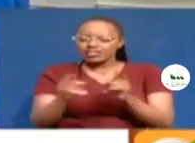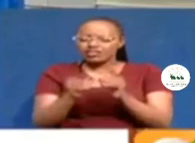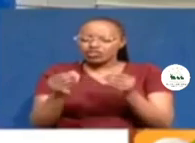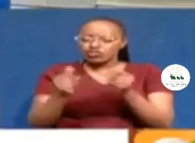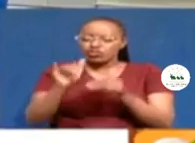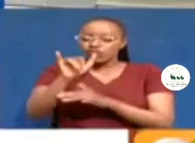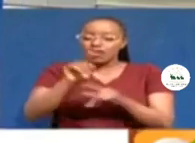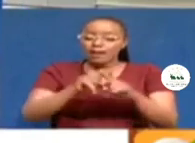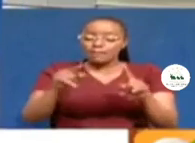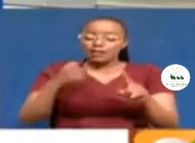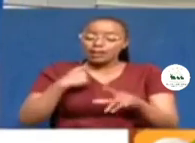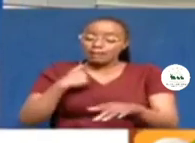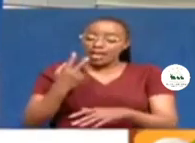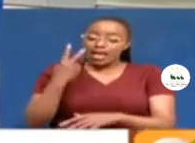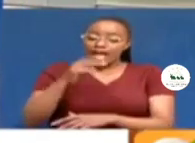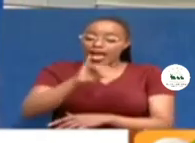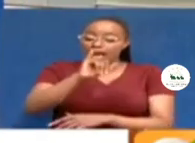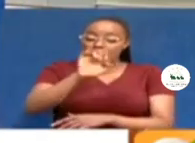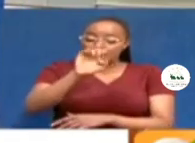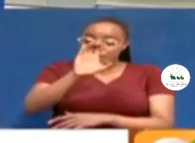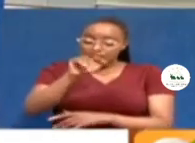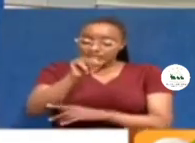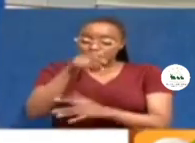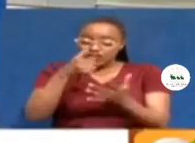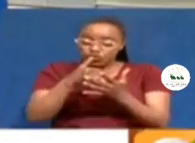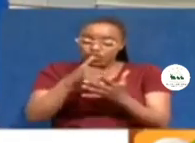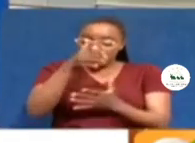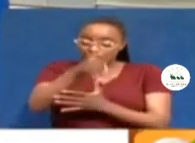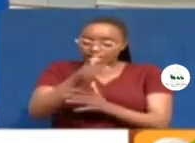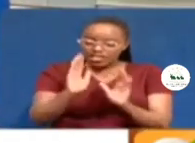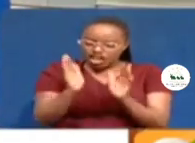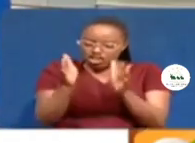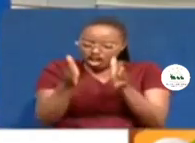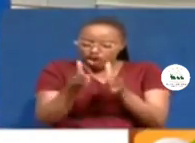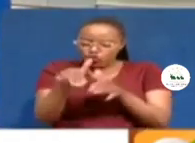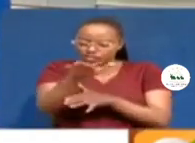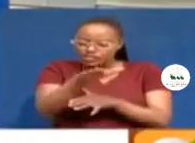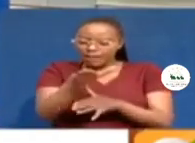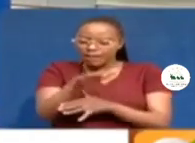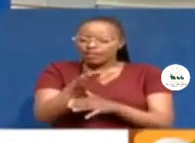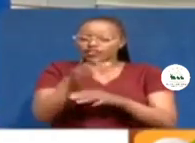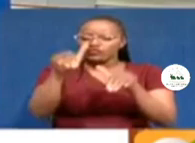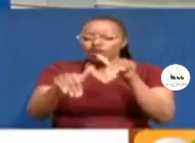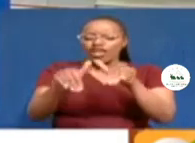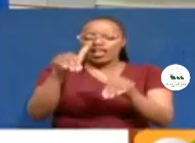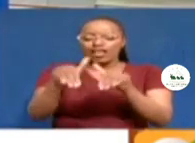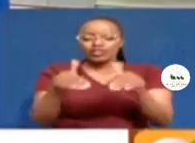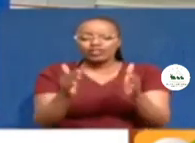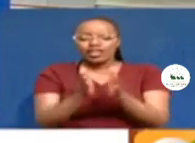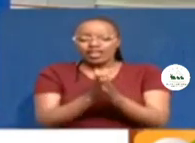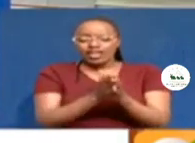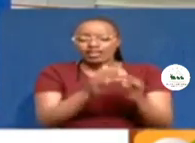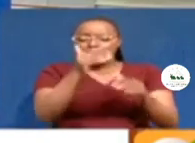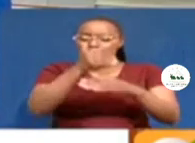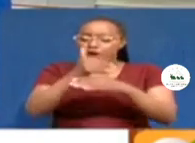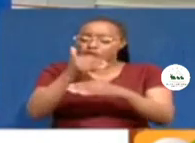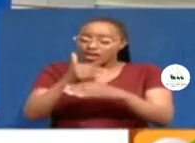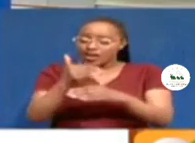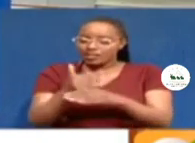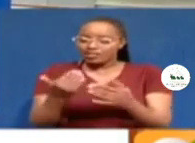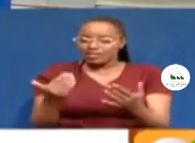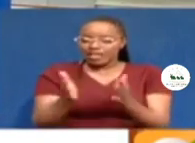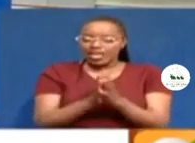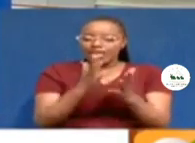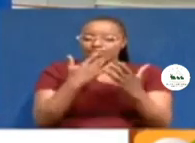with that. But IBC is within the narrow space of elections and boundaries